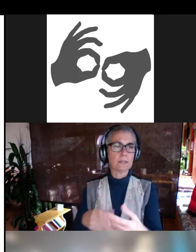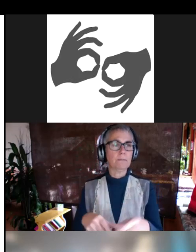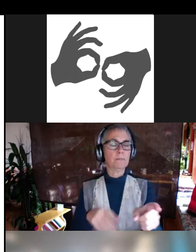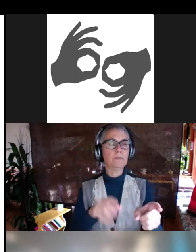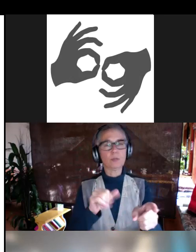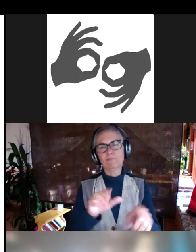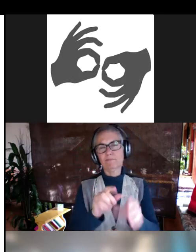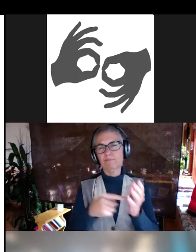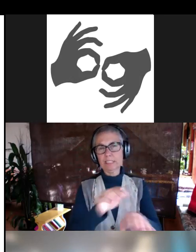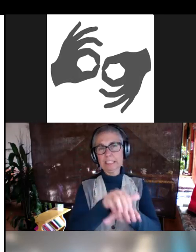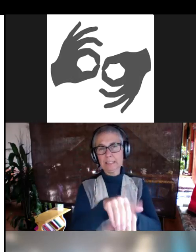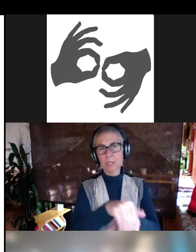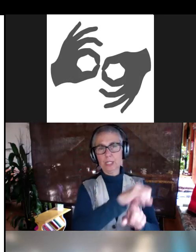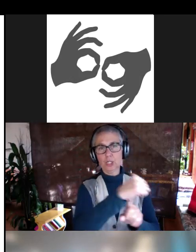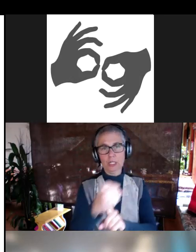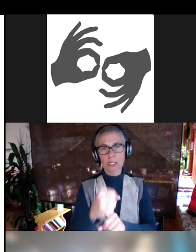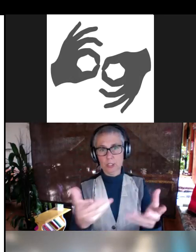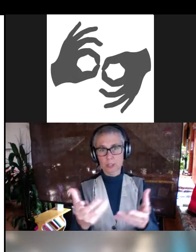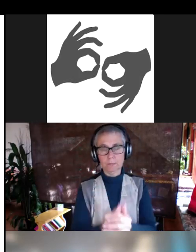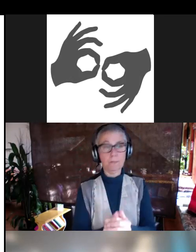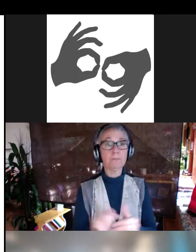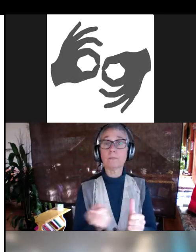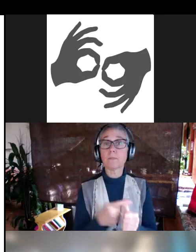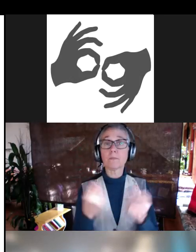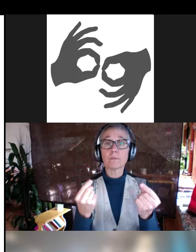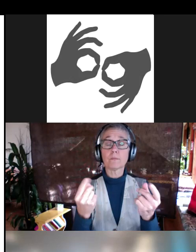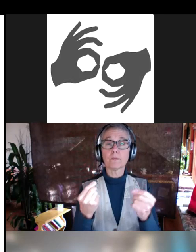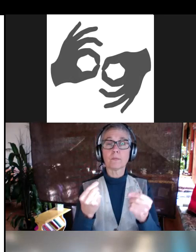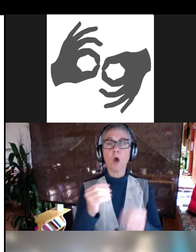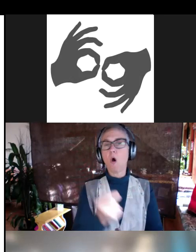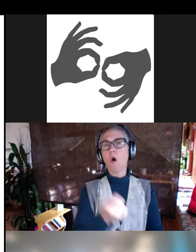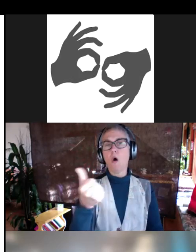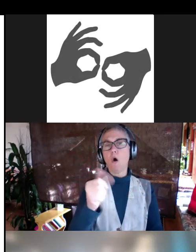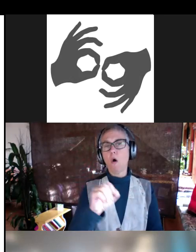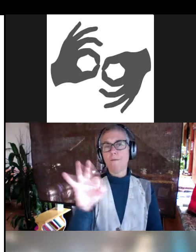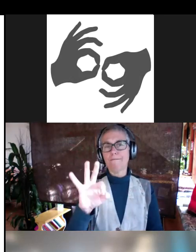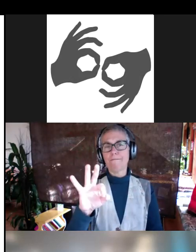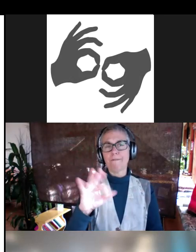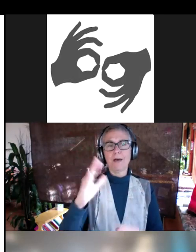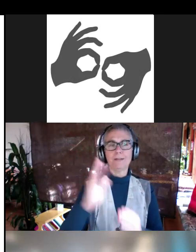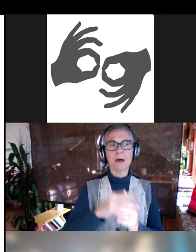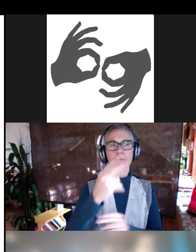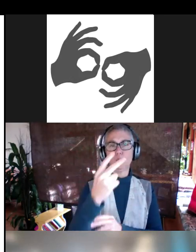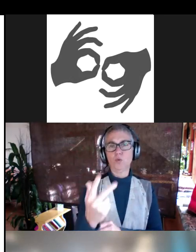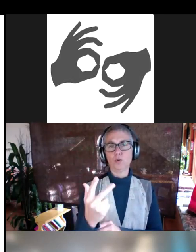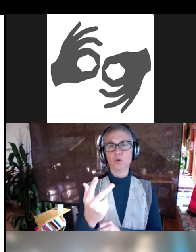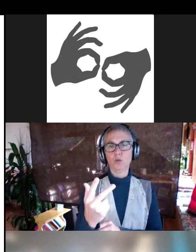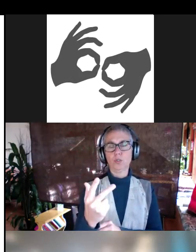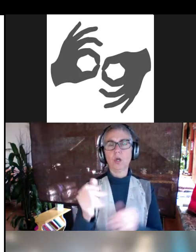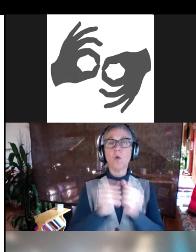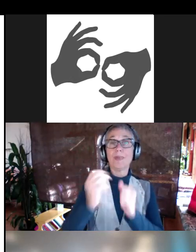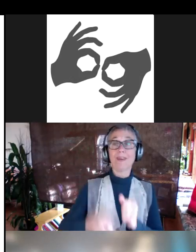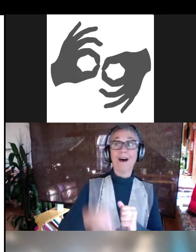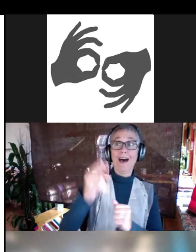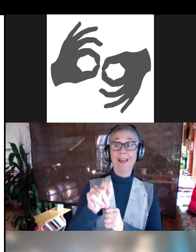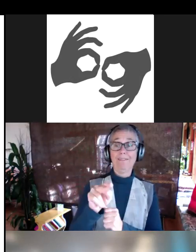actually show this. First thing we're going to do is we're going to remove the top 2/3 variants, or top 2/3 of those with the highest fitness from the GB1